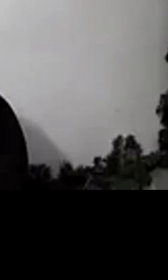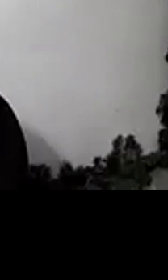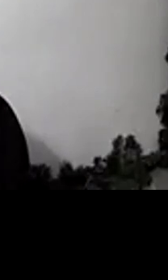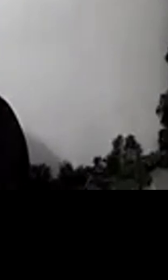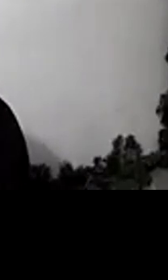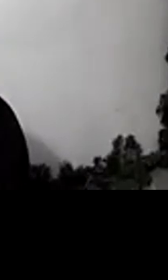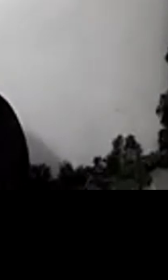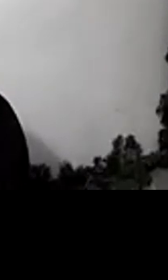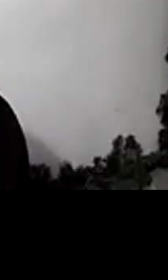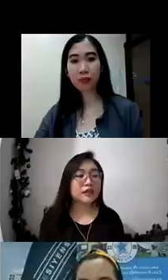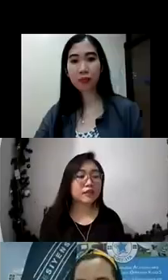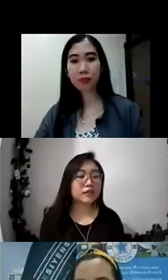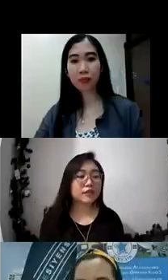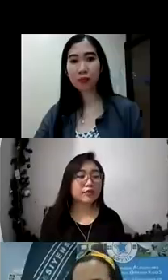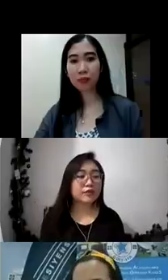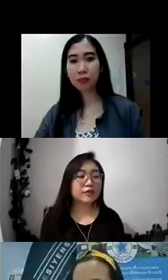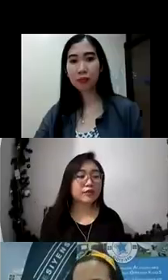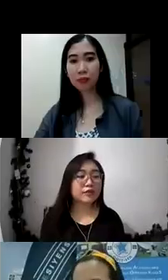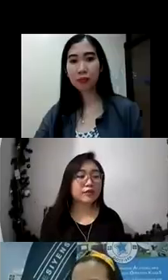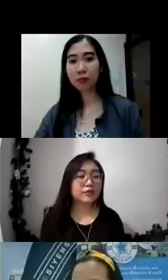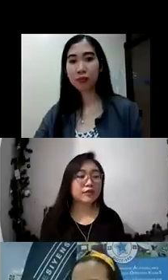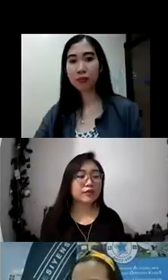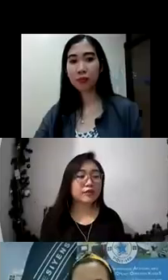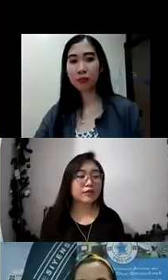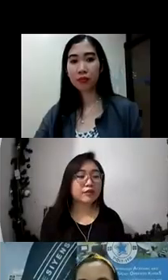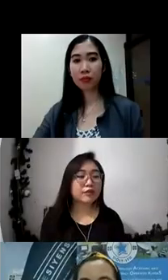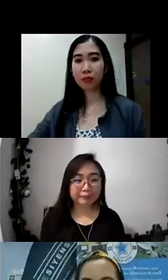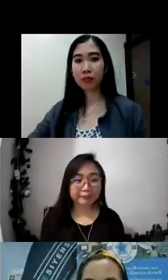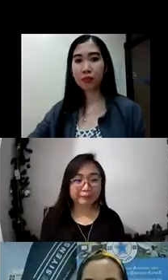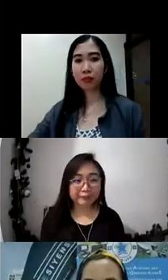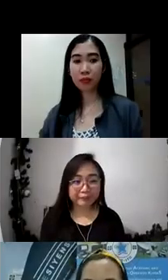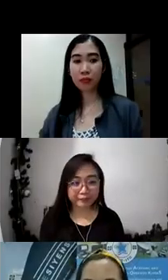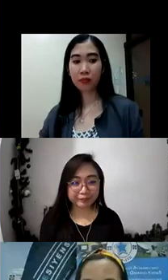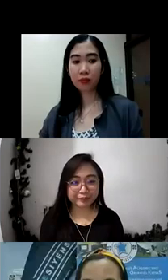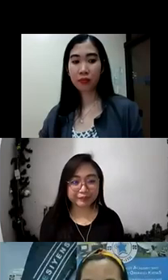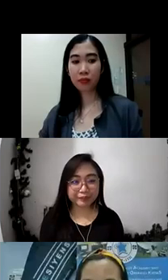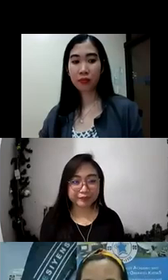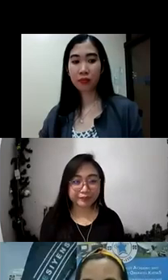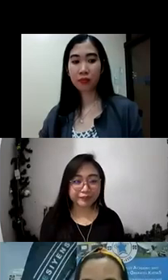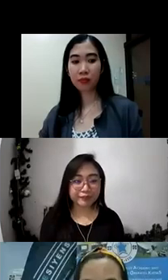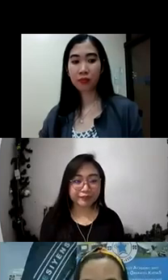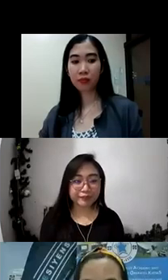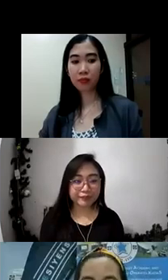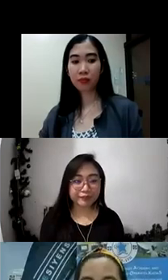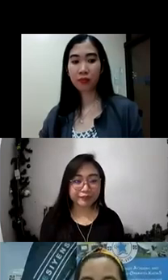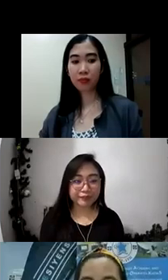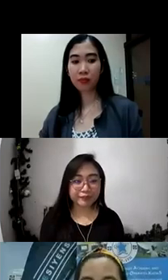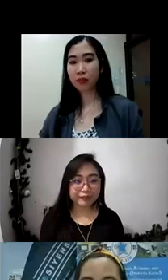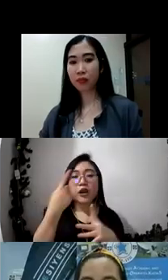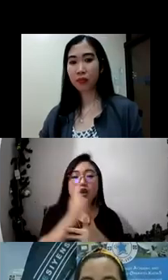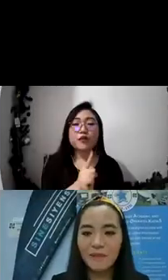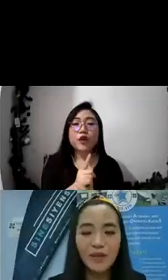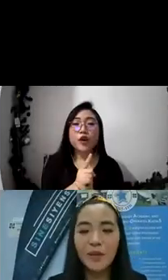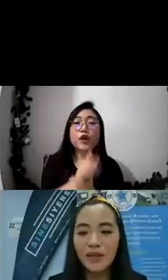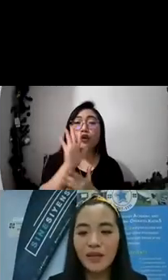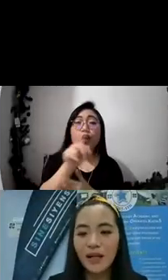Okay. So, Thank you very much for your